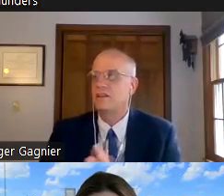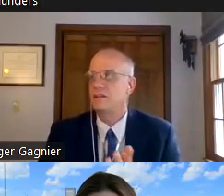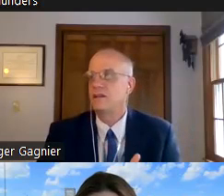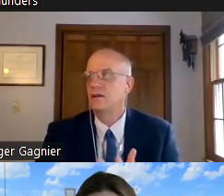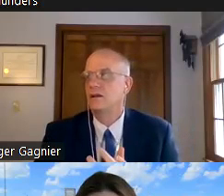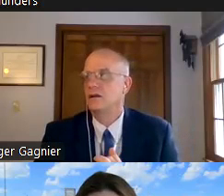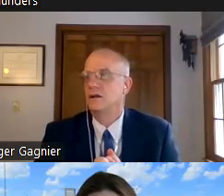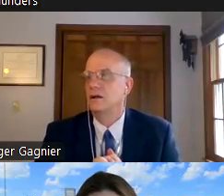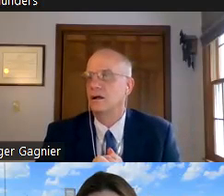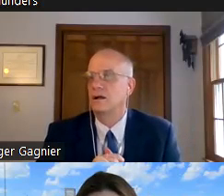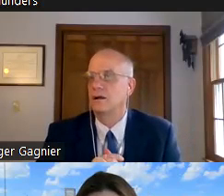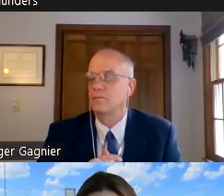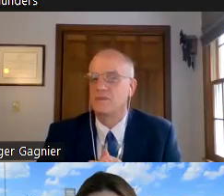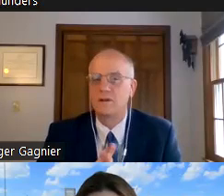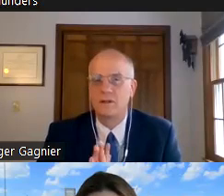The